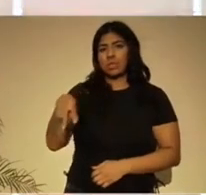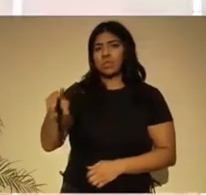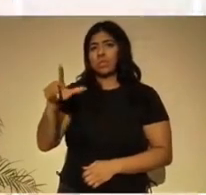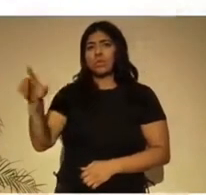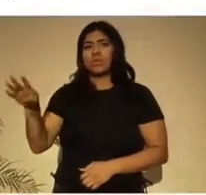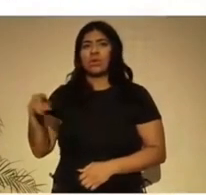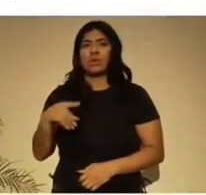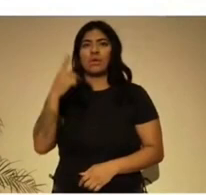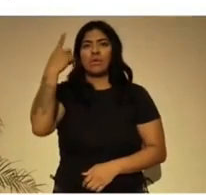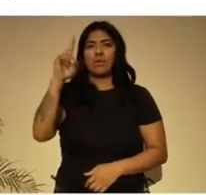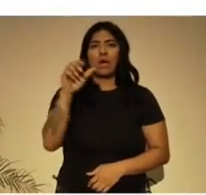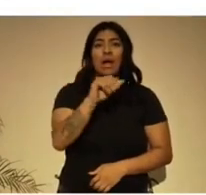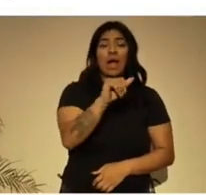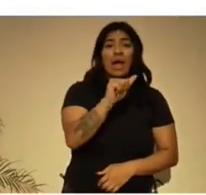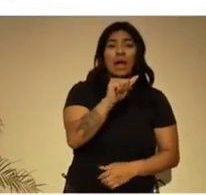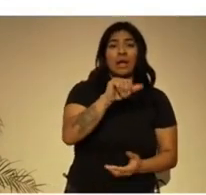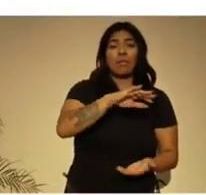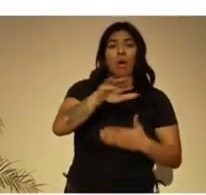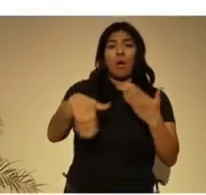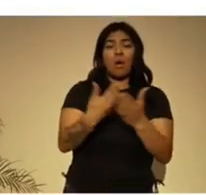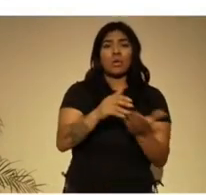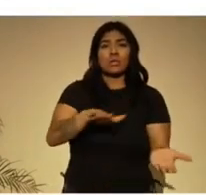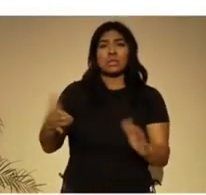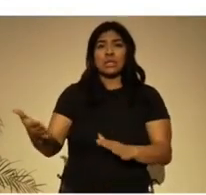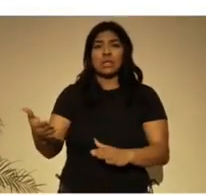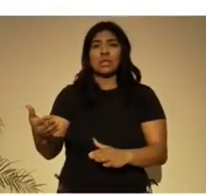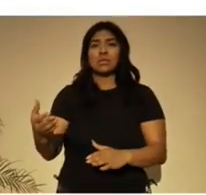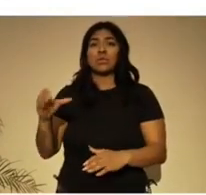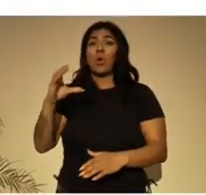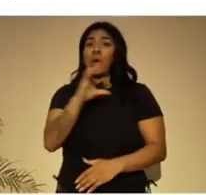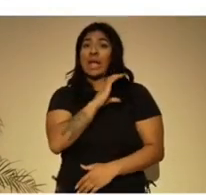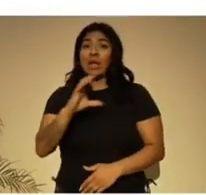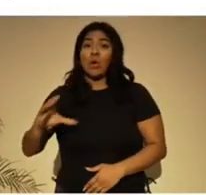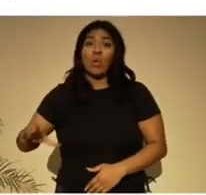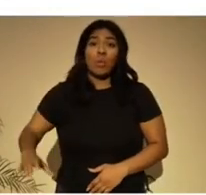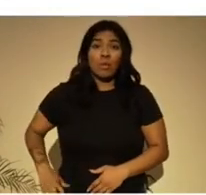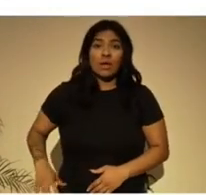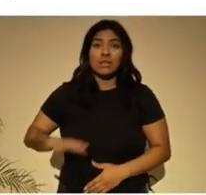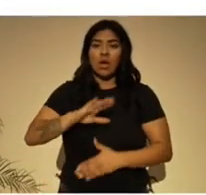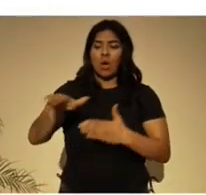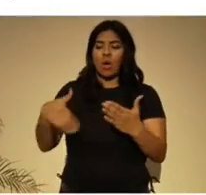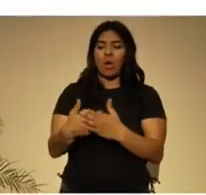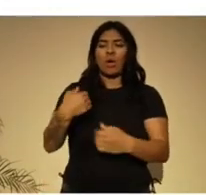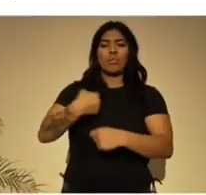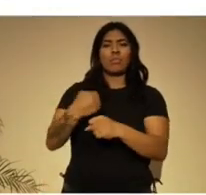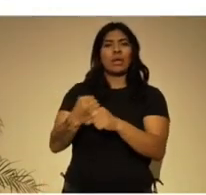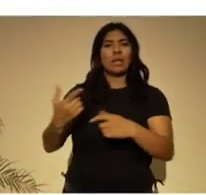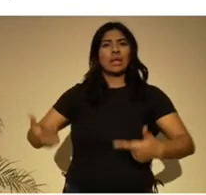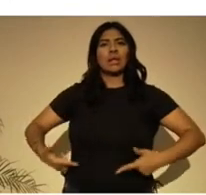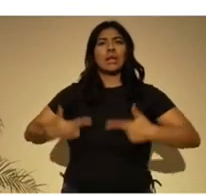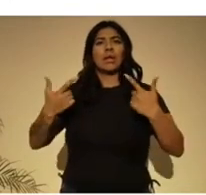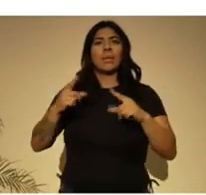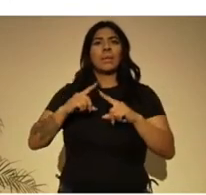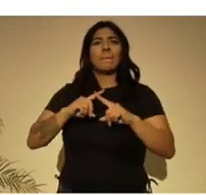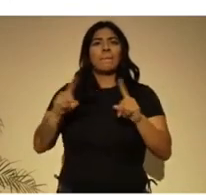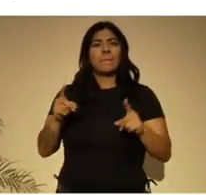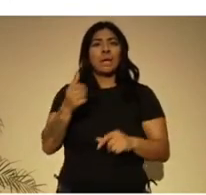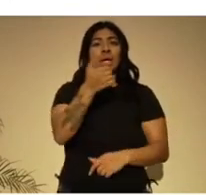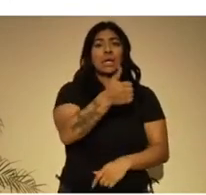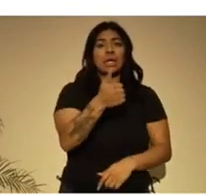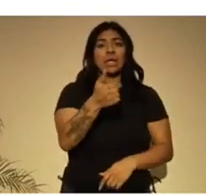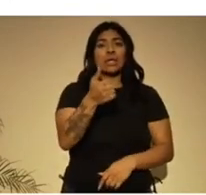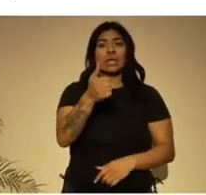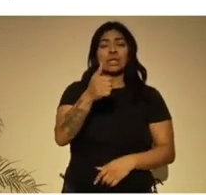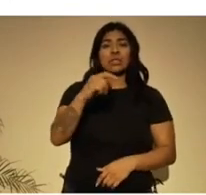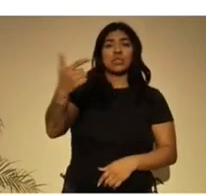die, so in Christ all will be made alive. But each in turn, Christ, the first fruits,